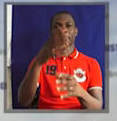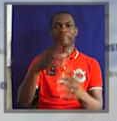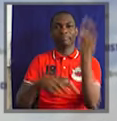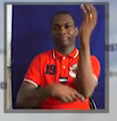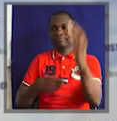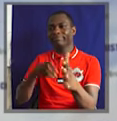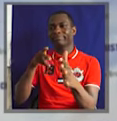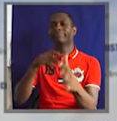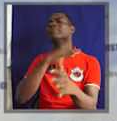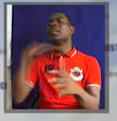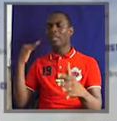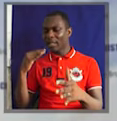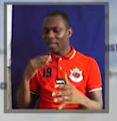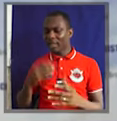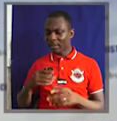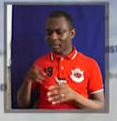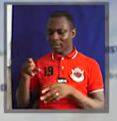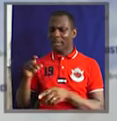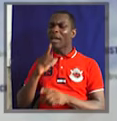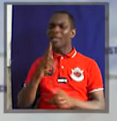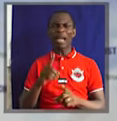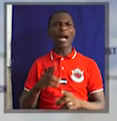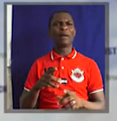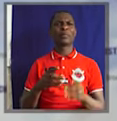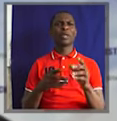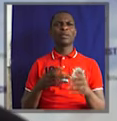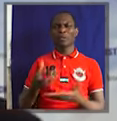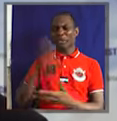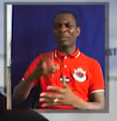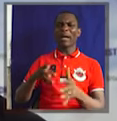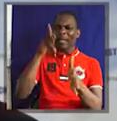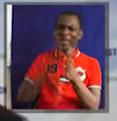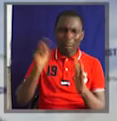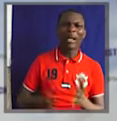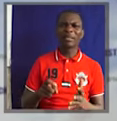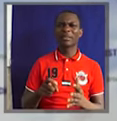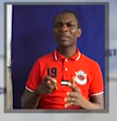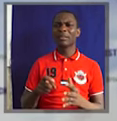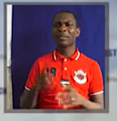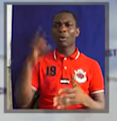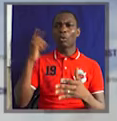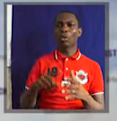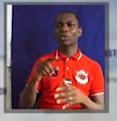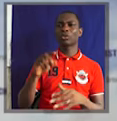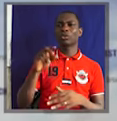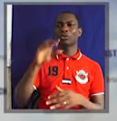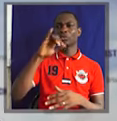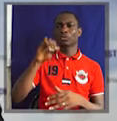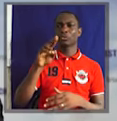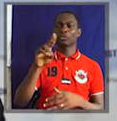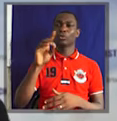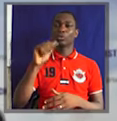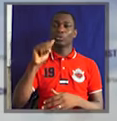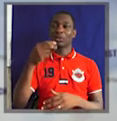awiakete history repeats itself the anena na juda eyeye no ene bi no oyeyi no odi for the catcher and say